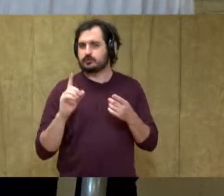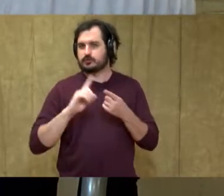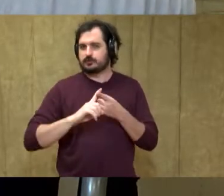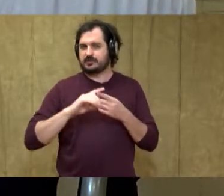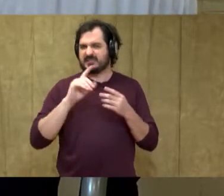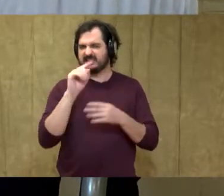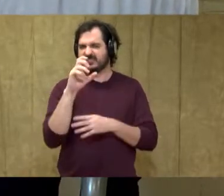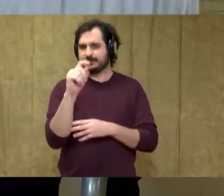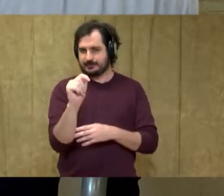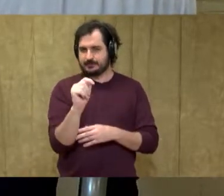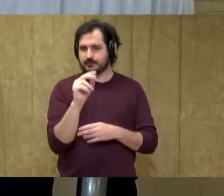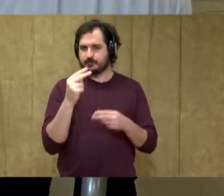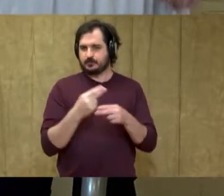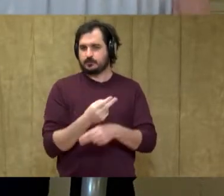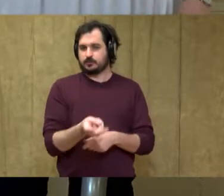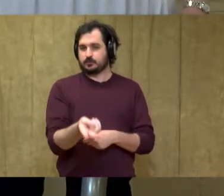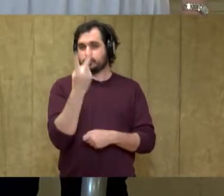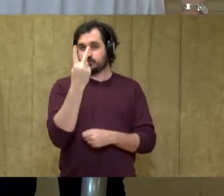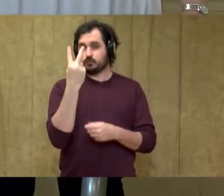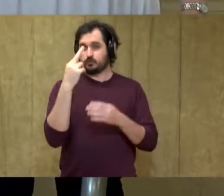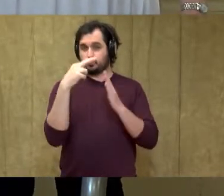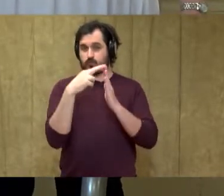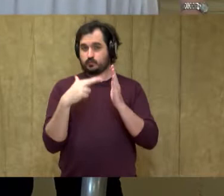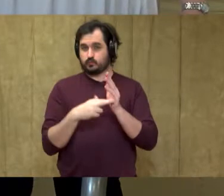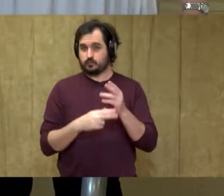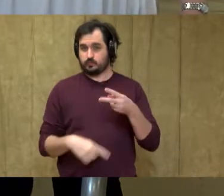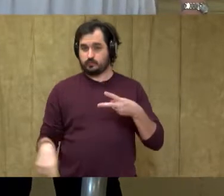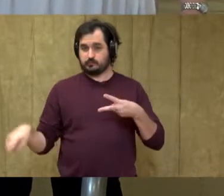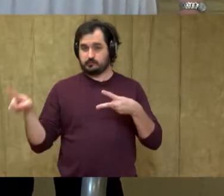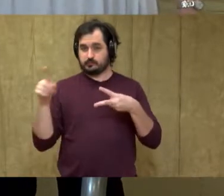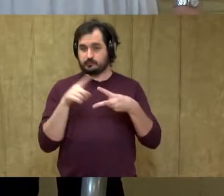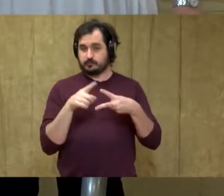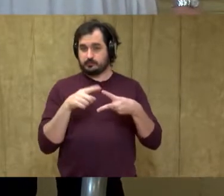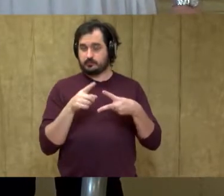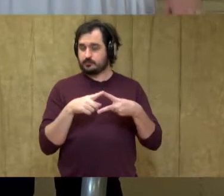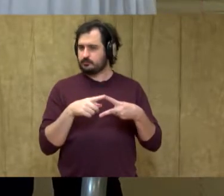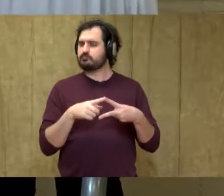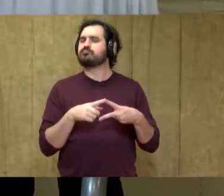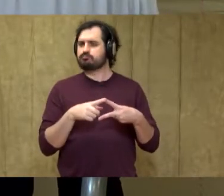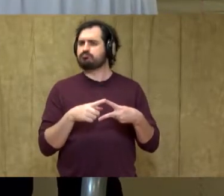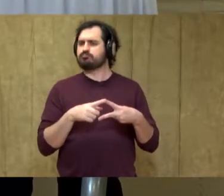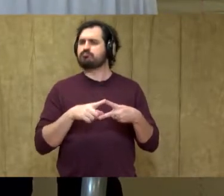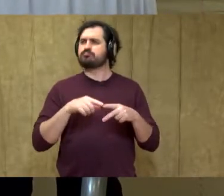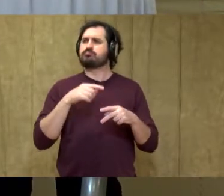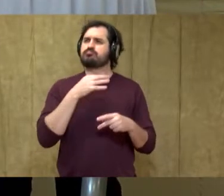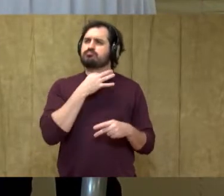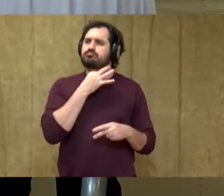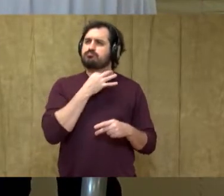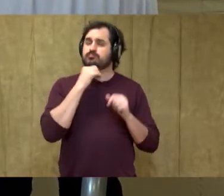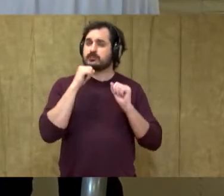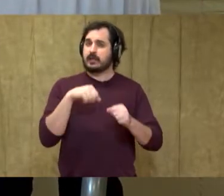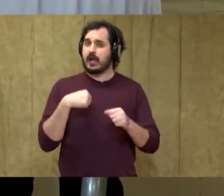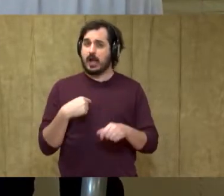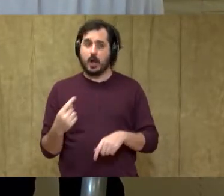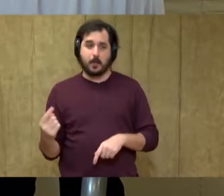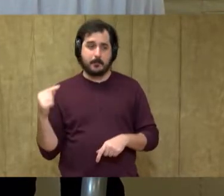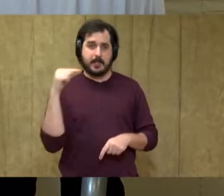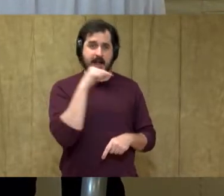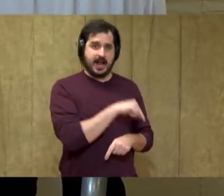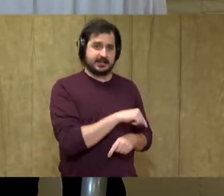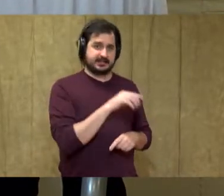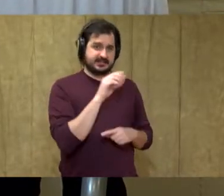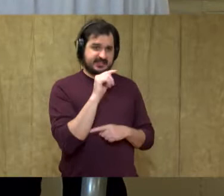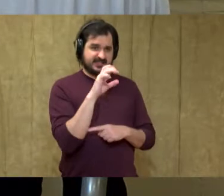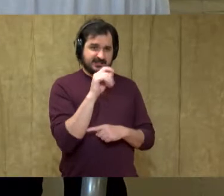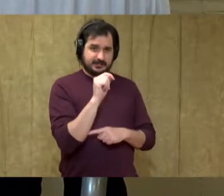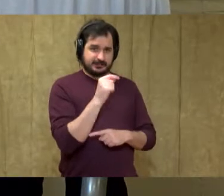simple rules, so to speak. One, can I go back in the text and underline or circle where I